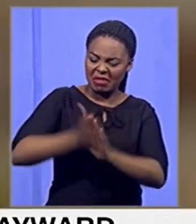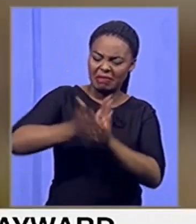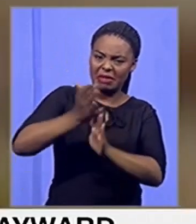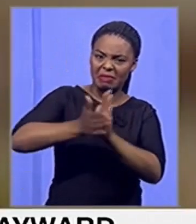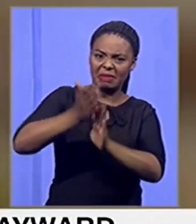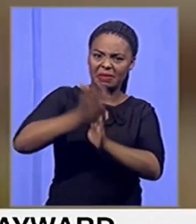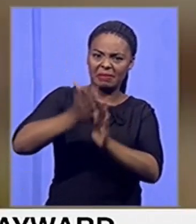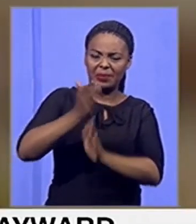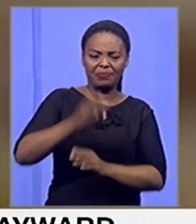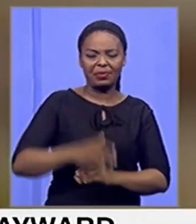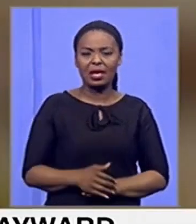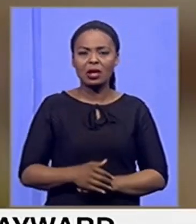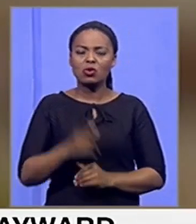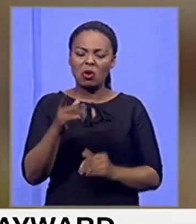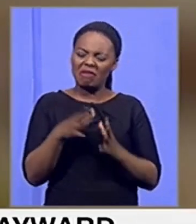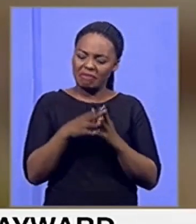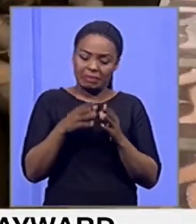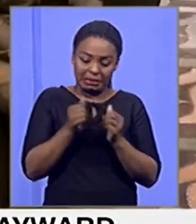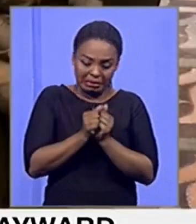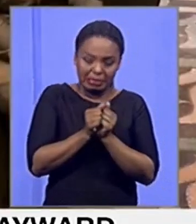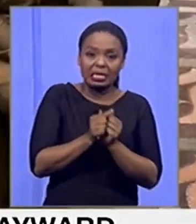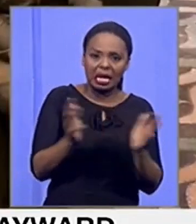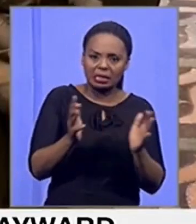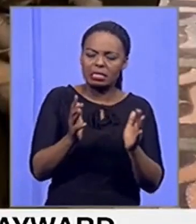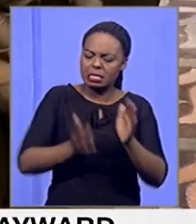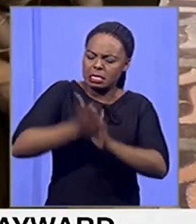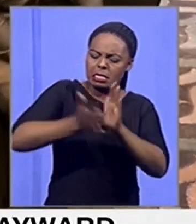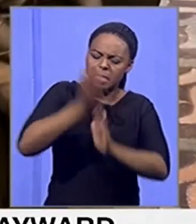Uno thoma wa fetša ka moka wa fetša mmetela ka o ting.